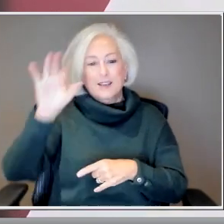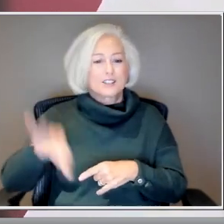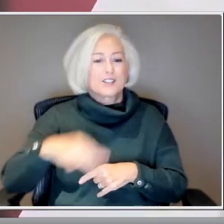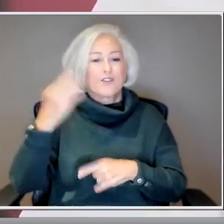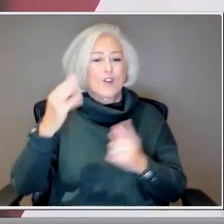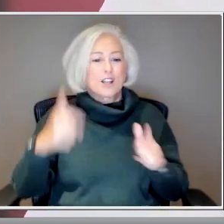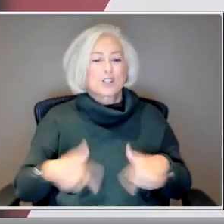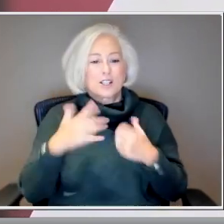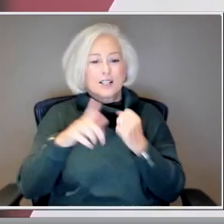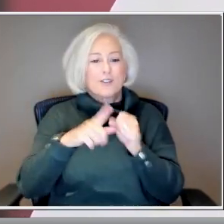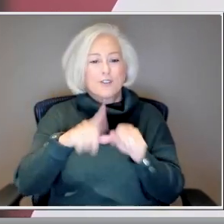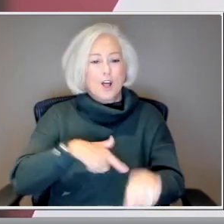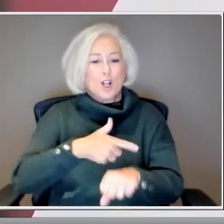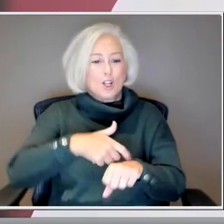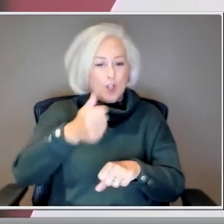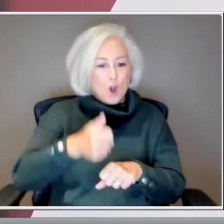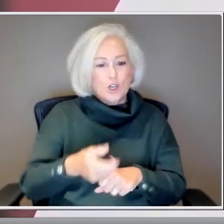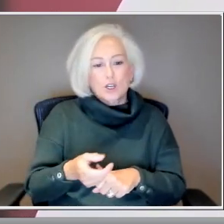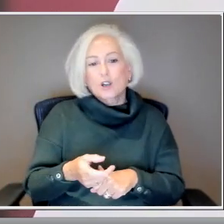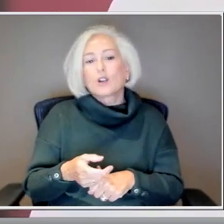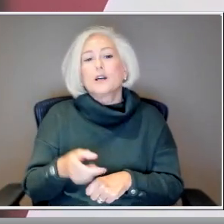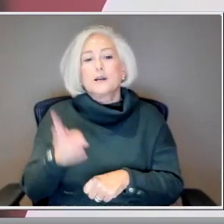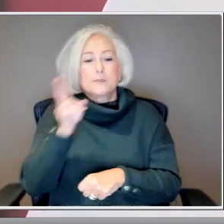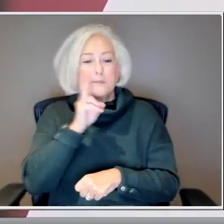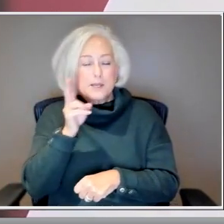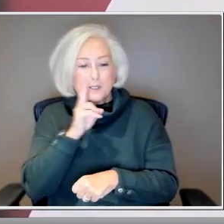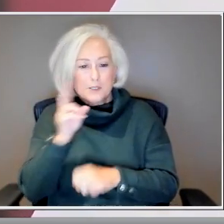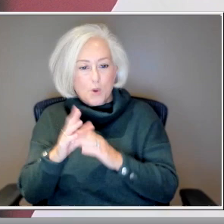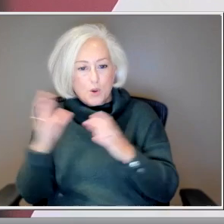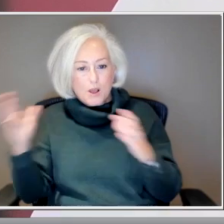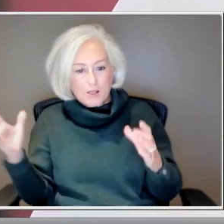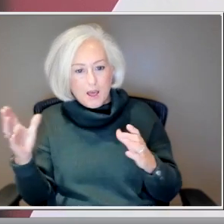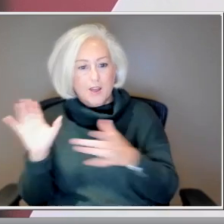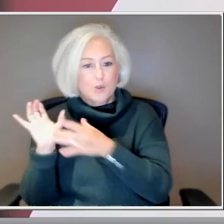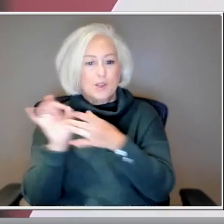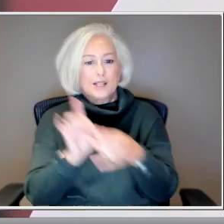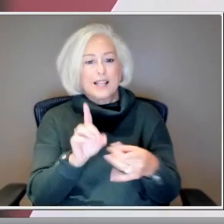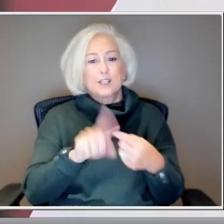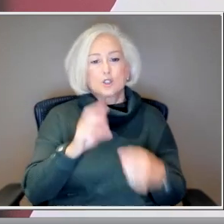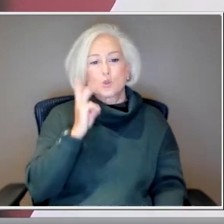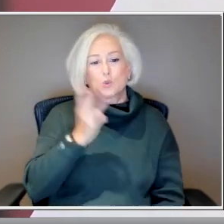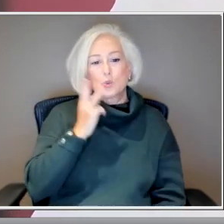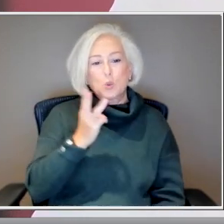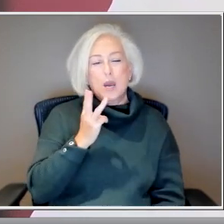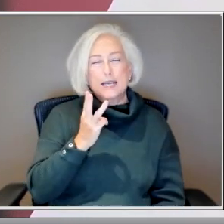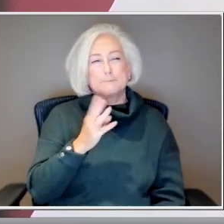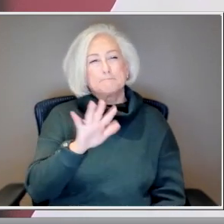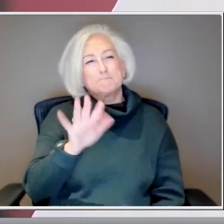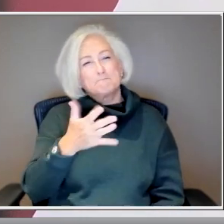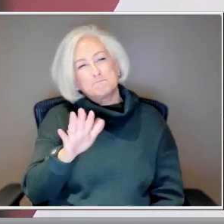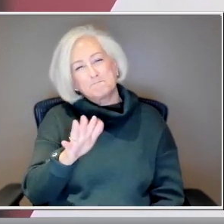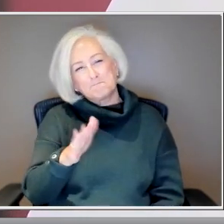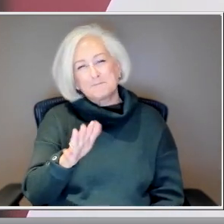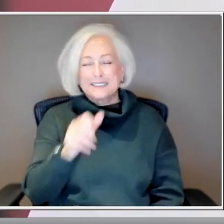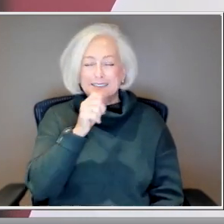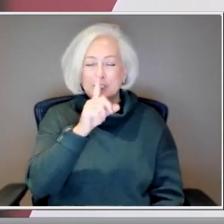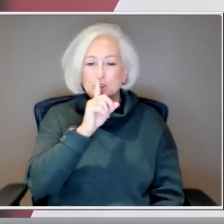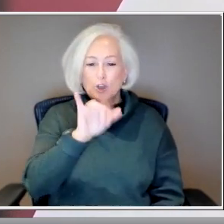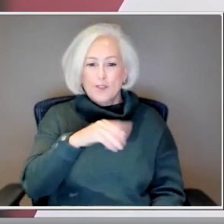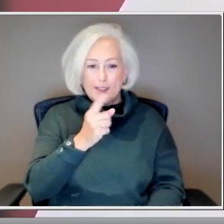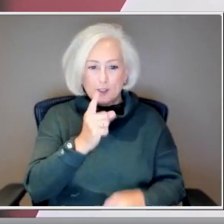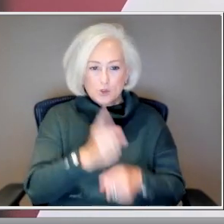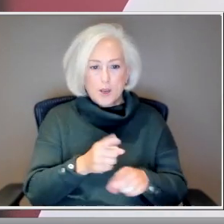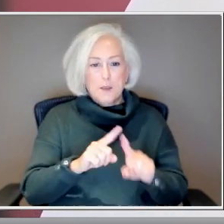and maybe not eating as healthy because they think it was attributed to wine. It's controversial, but it is known that there is some moderate amount of alcohol